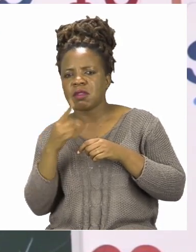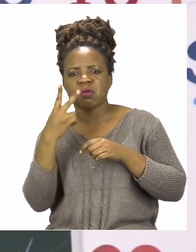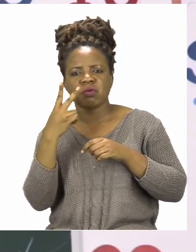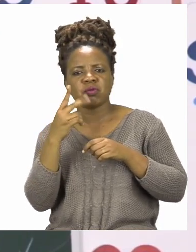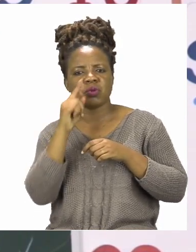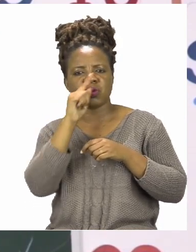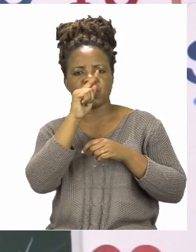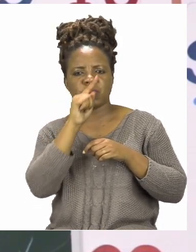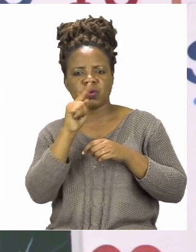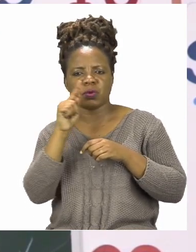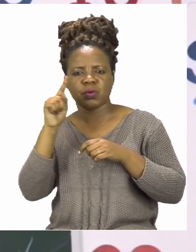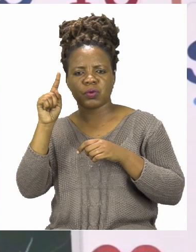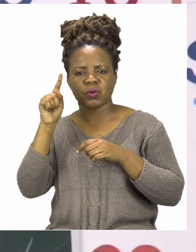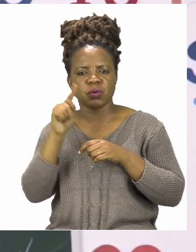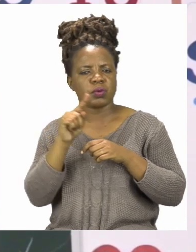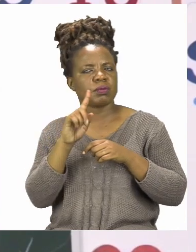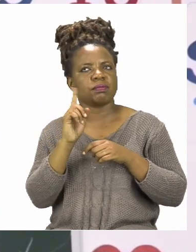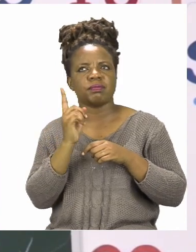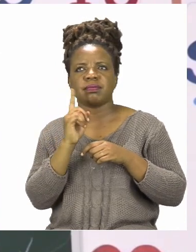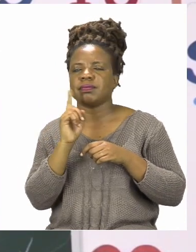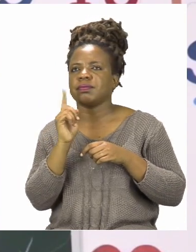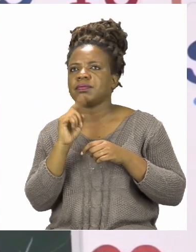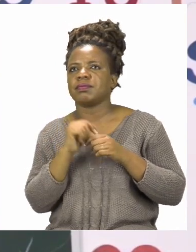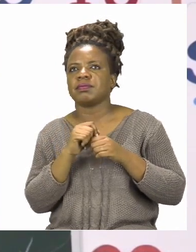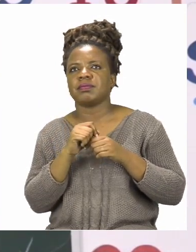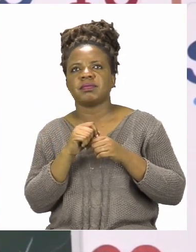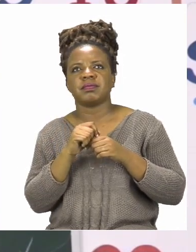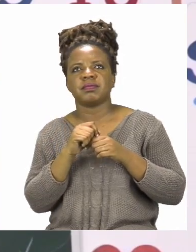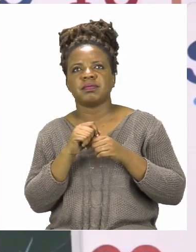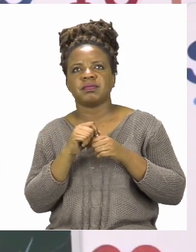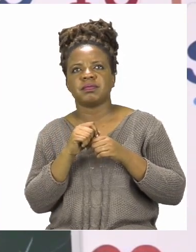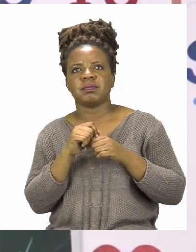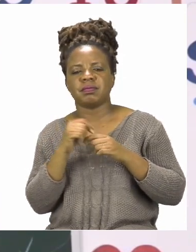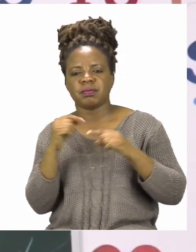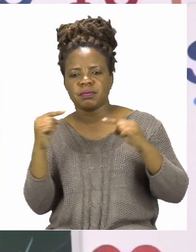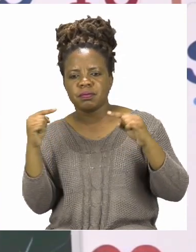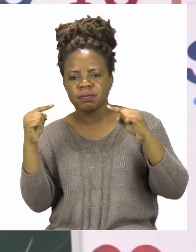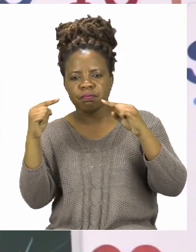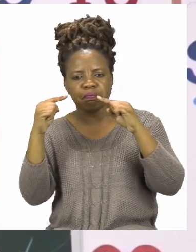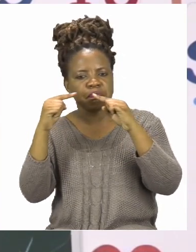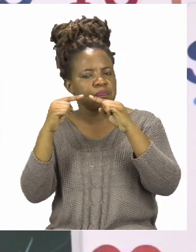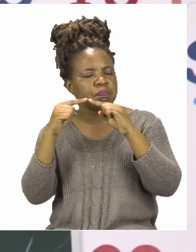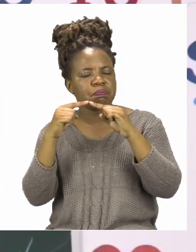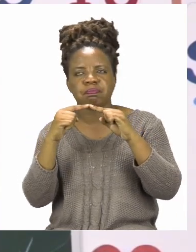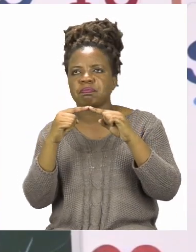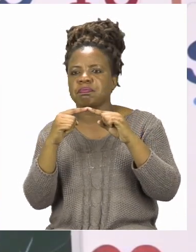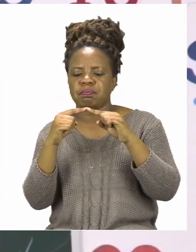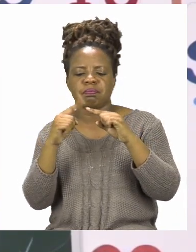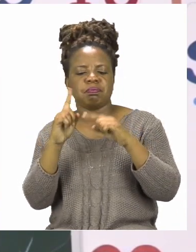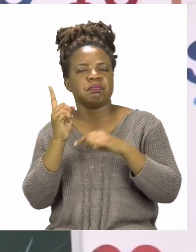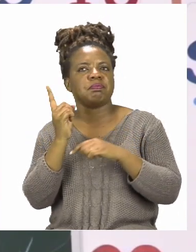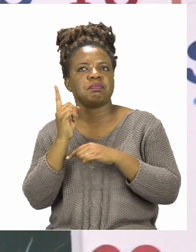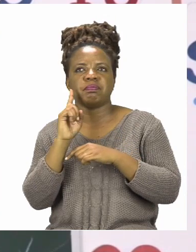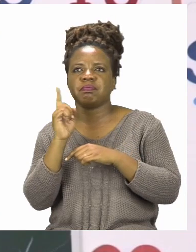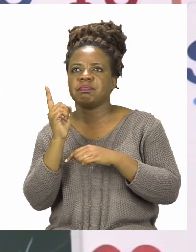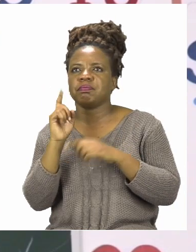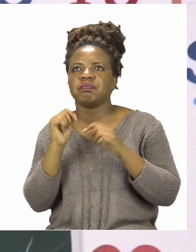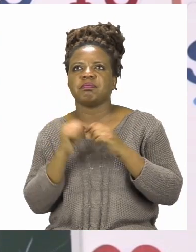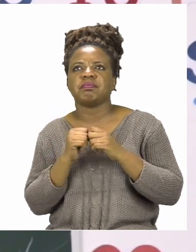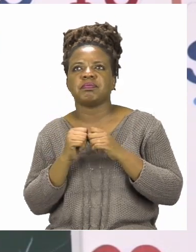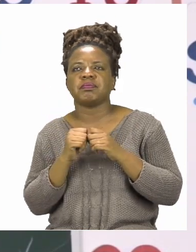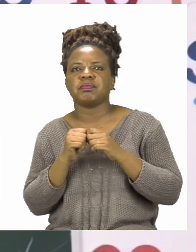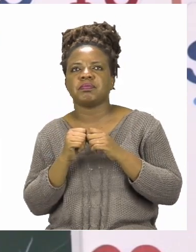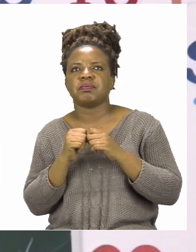all the angles. These two do not meet at a point, and therefore they are not angles.